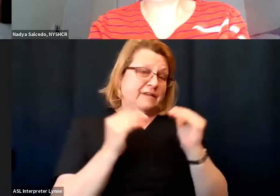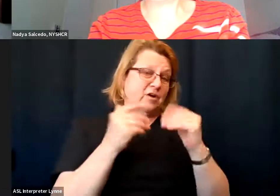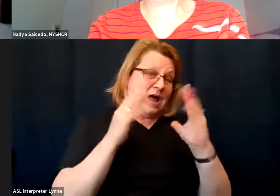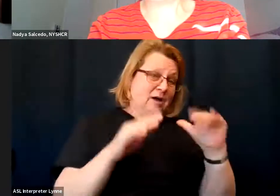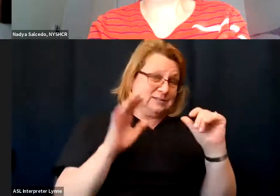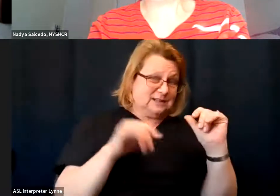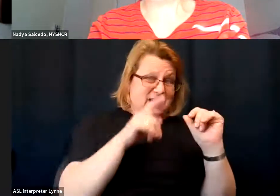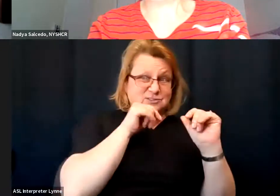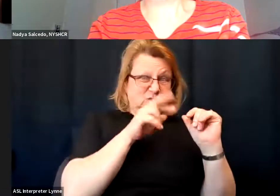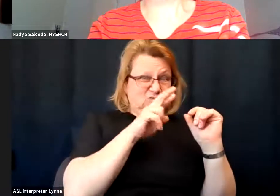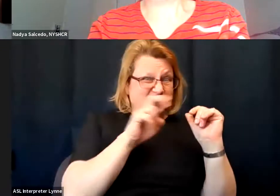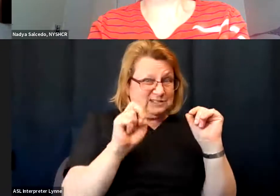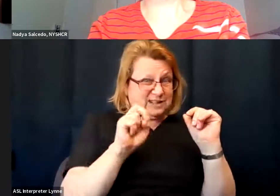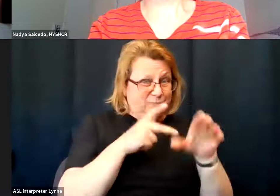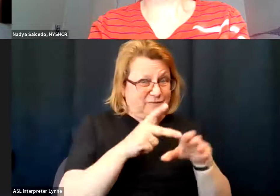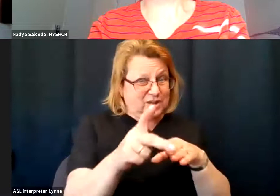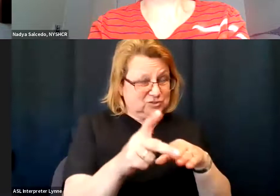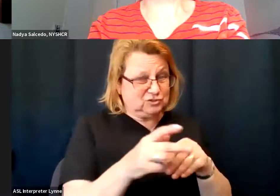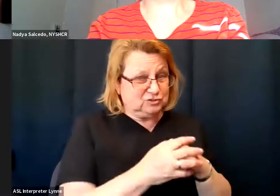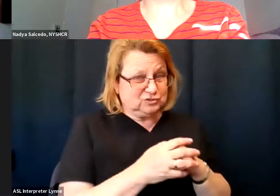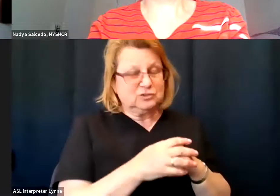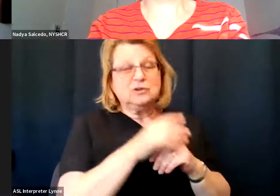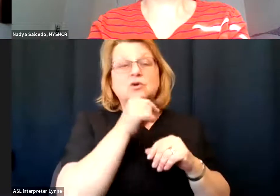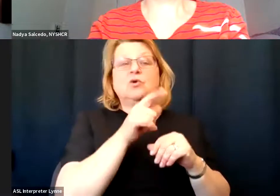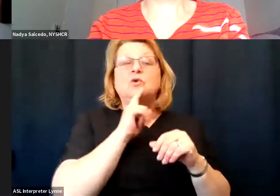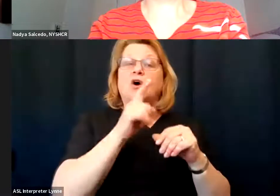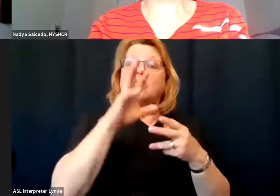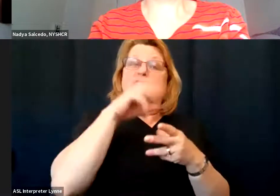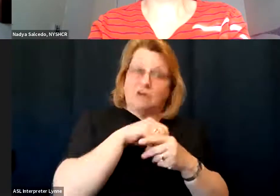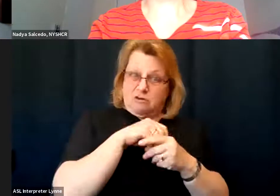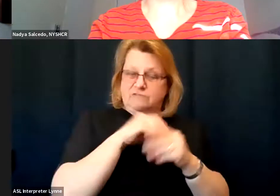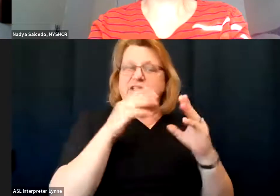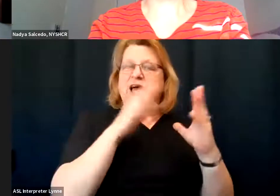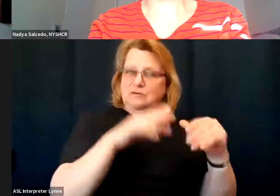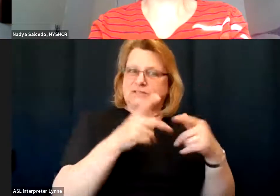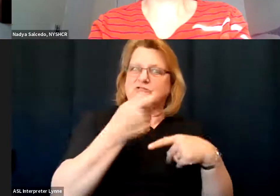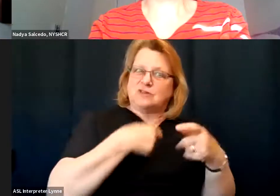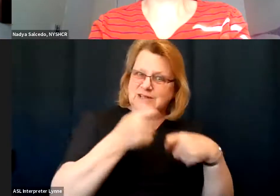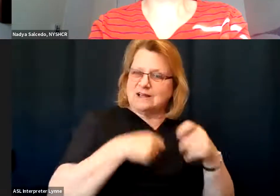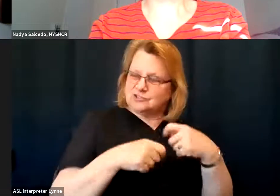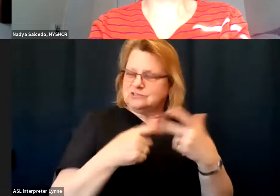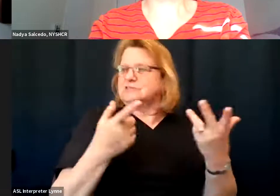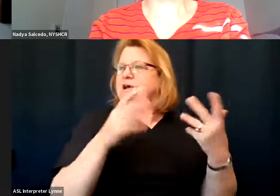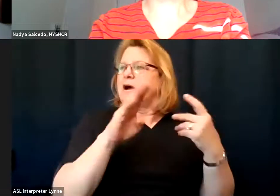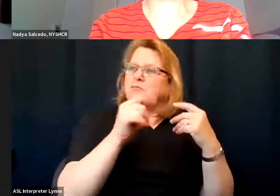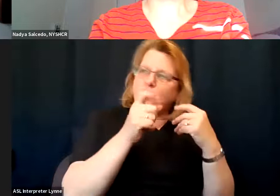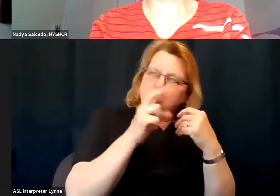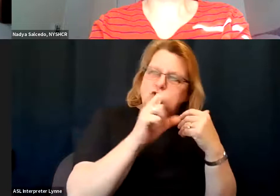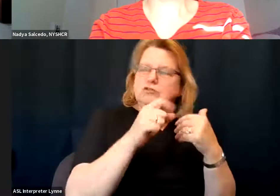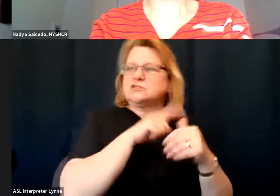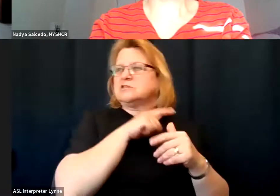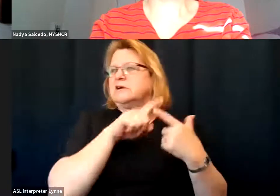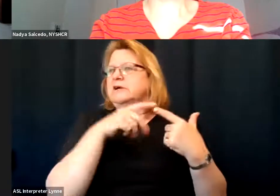includes the real estate professionals that are involved in most housing transactions, such as real estate brokers, real